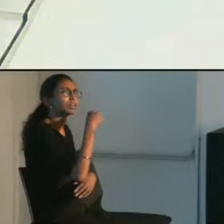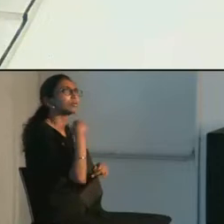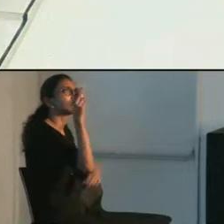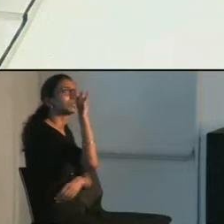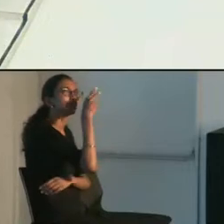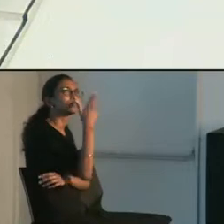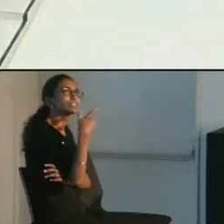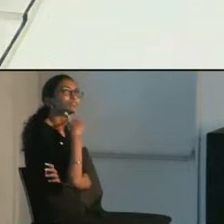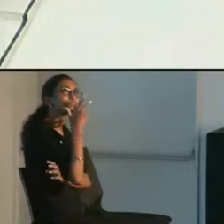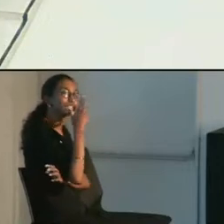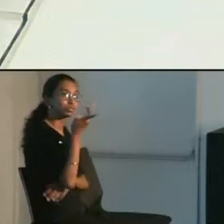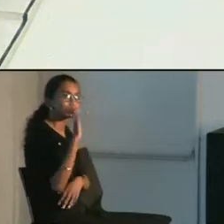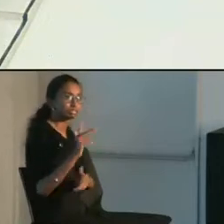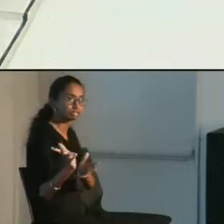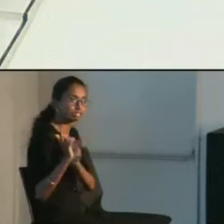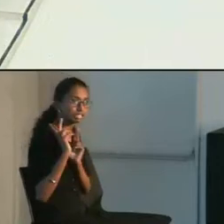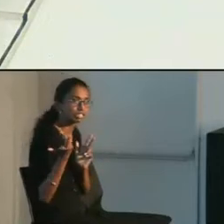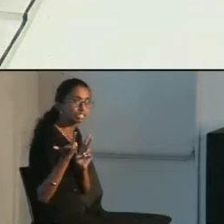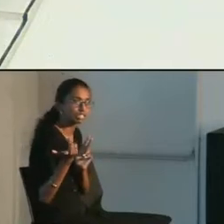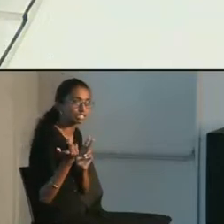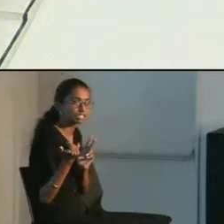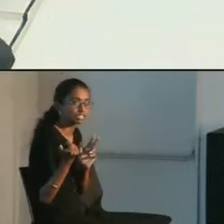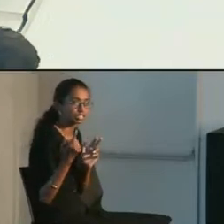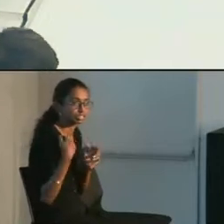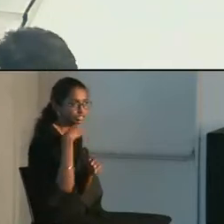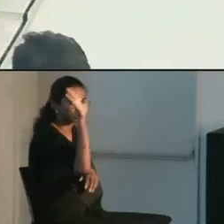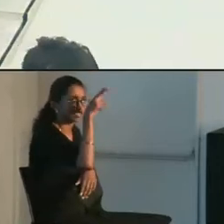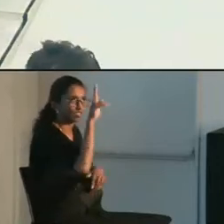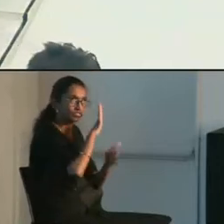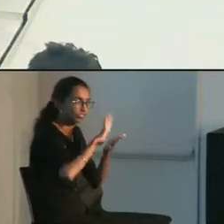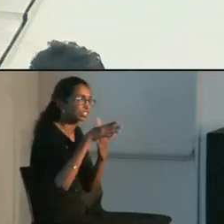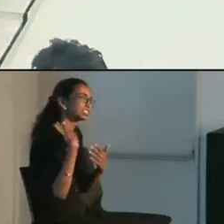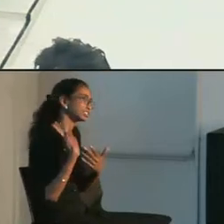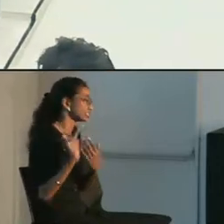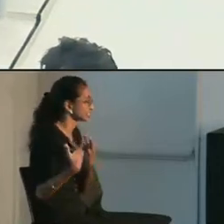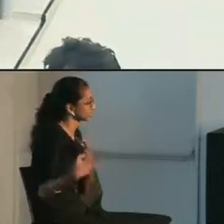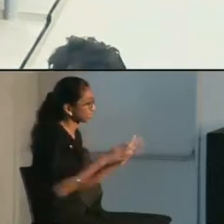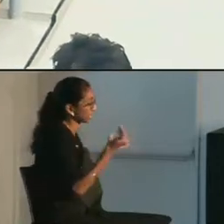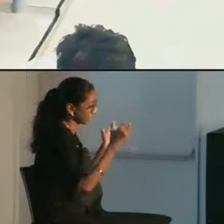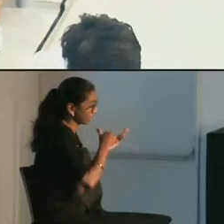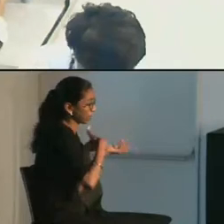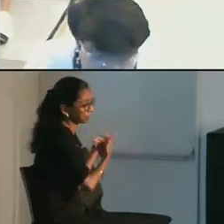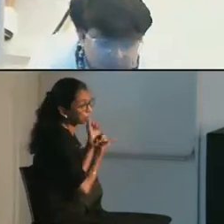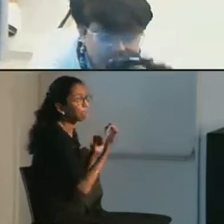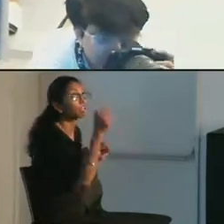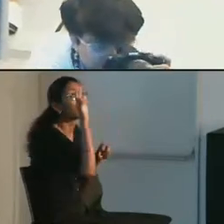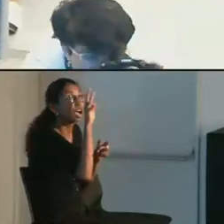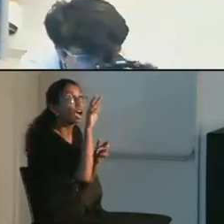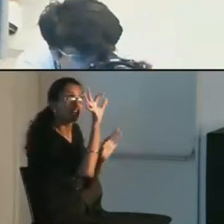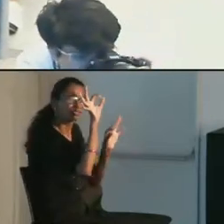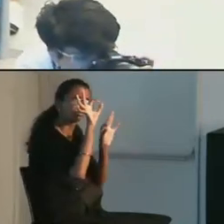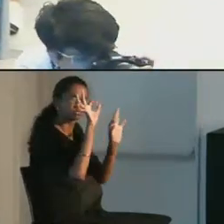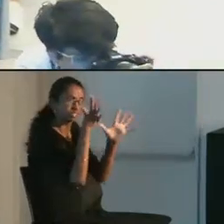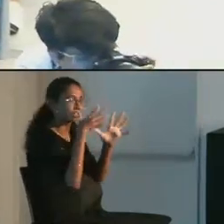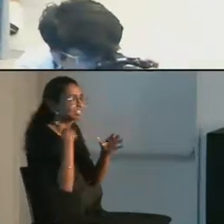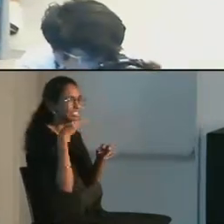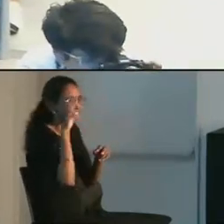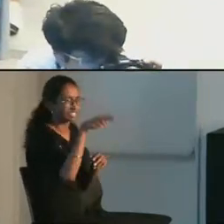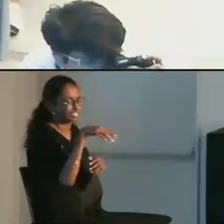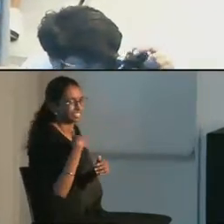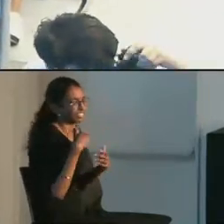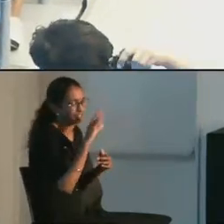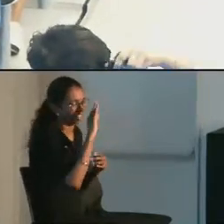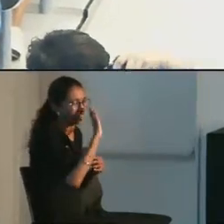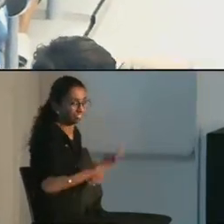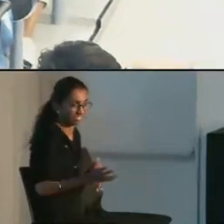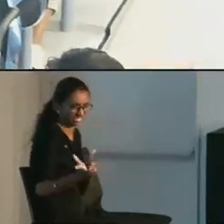created? I know you said that you just, once you create it, you never go back to it. You just, it's done, it's